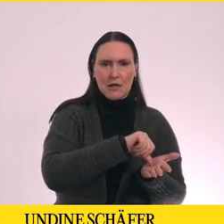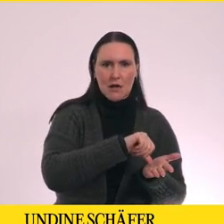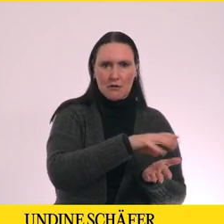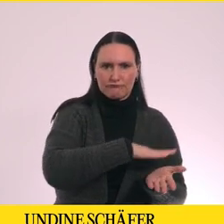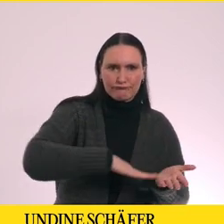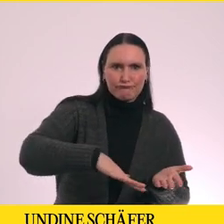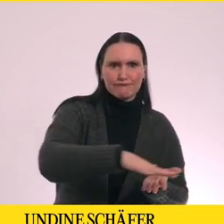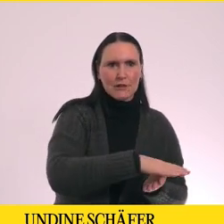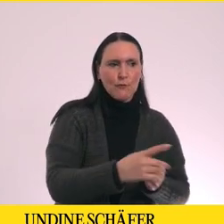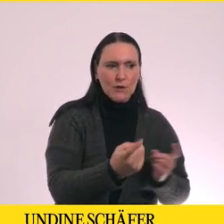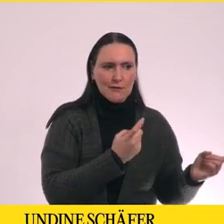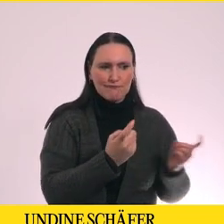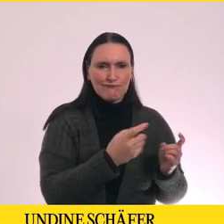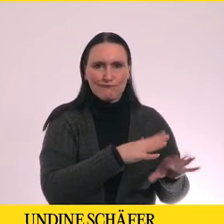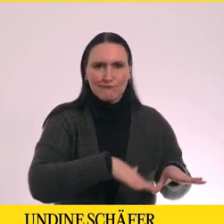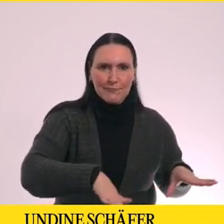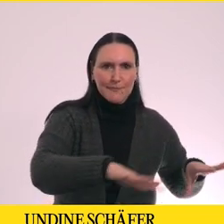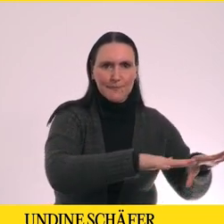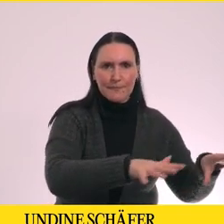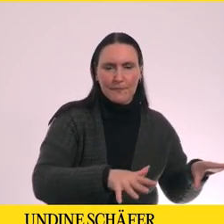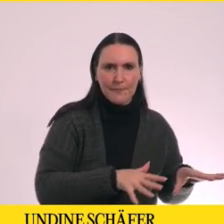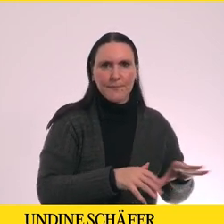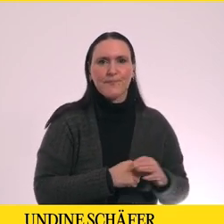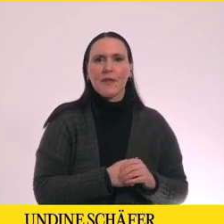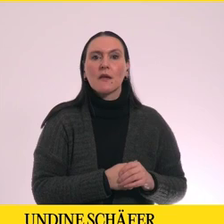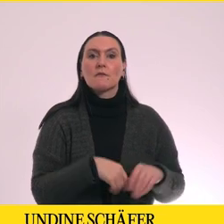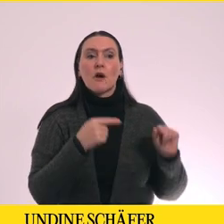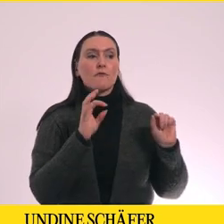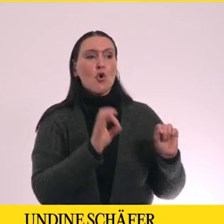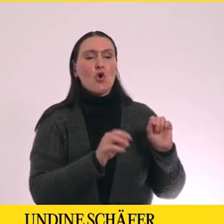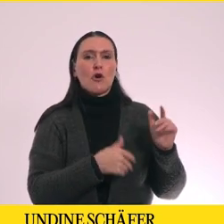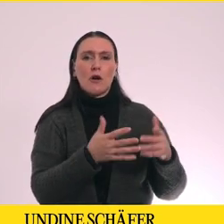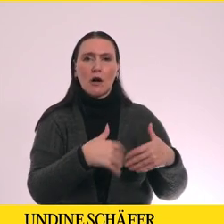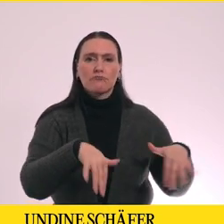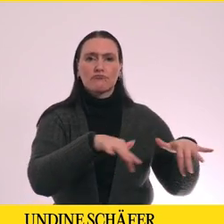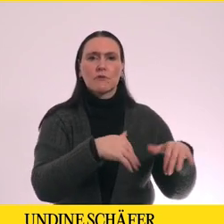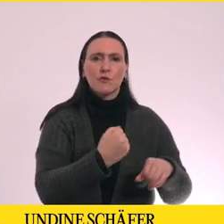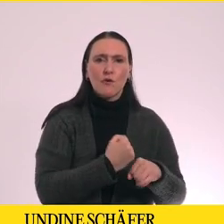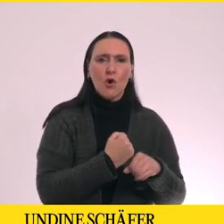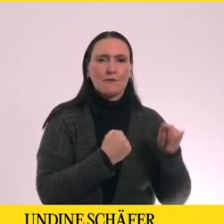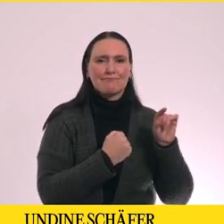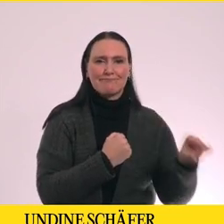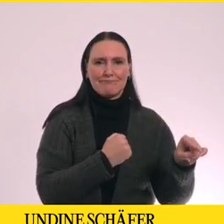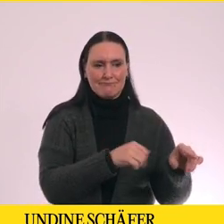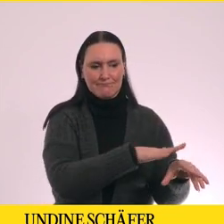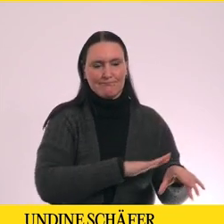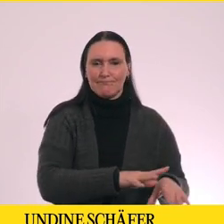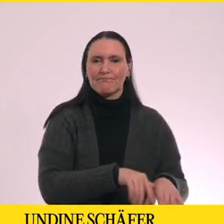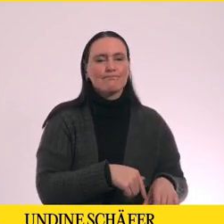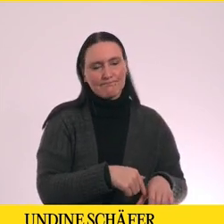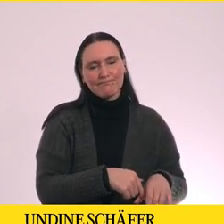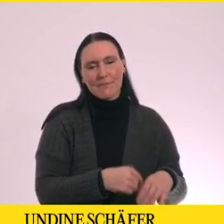for what is really living that space. And because it doesn't exist in our